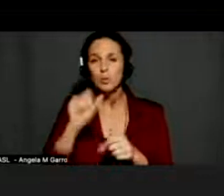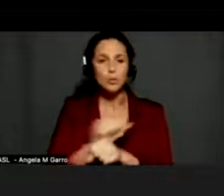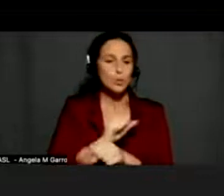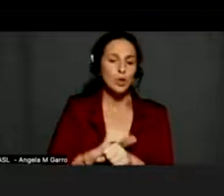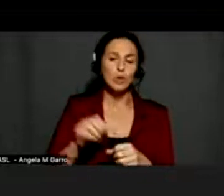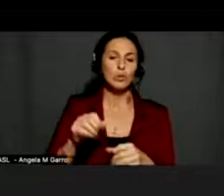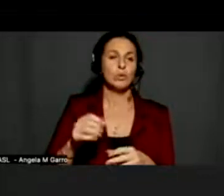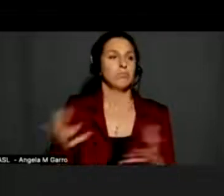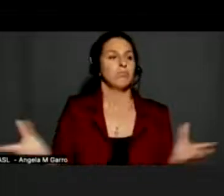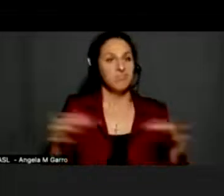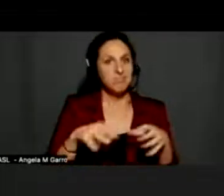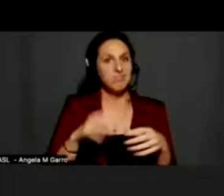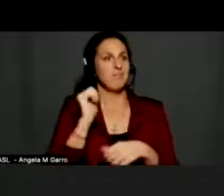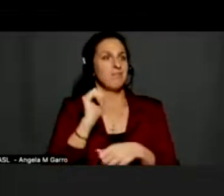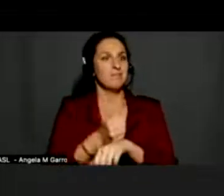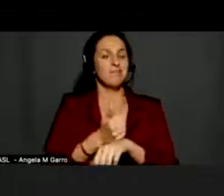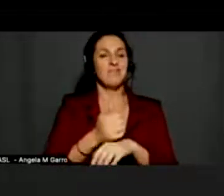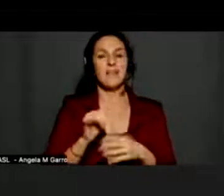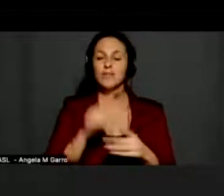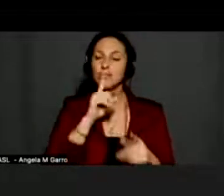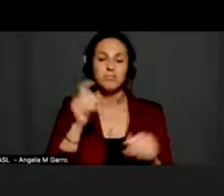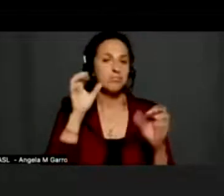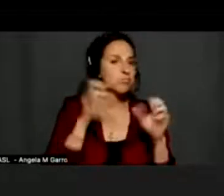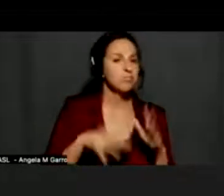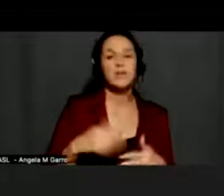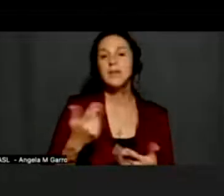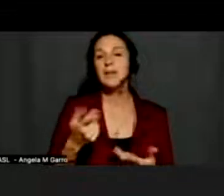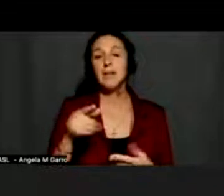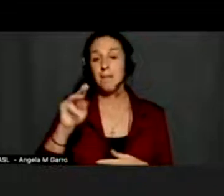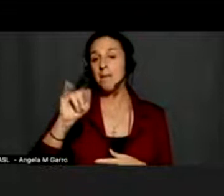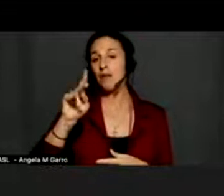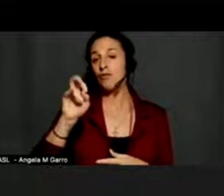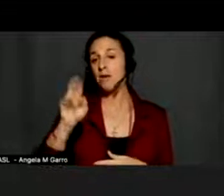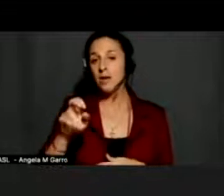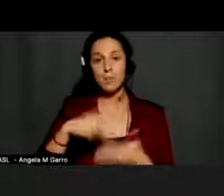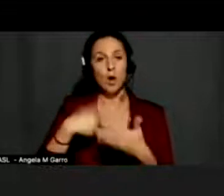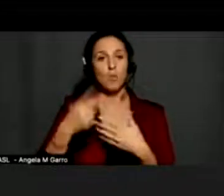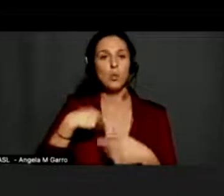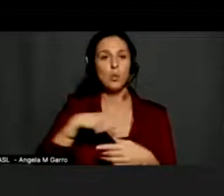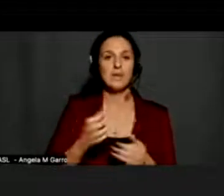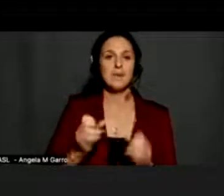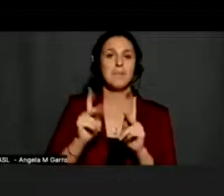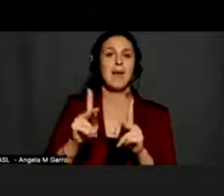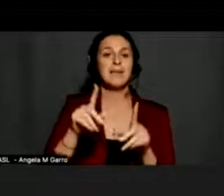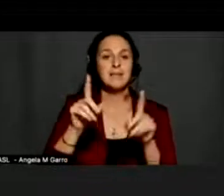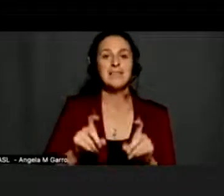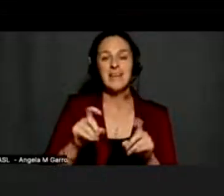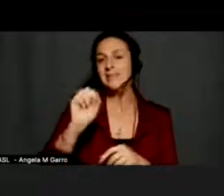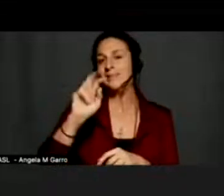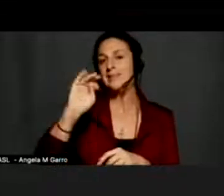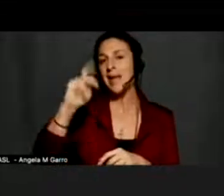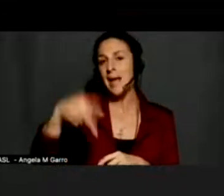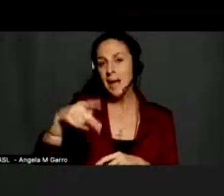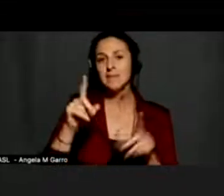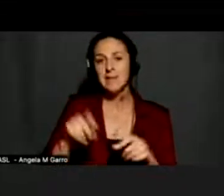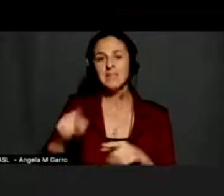just incredible. In our Mandarin program, we're reinstating our STAMP test, which is a test that we'll use at 4th and 5th grade,